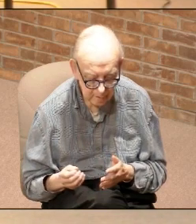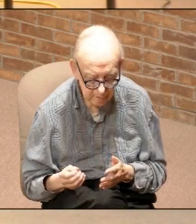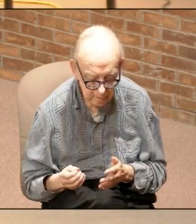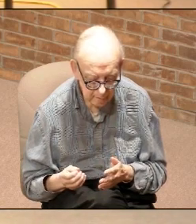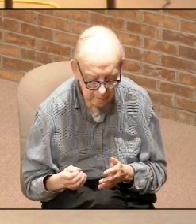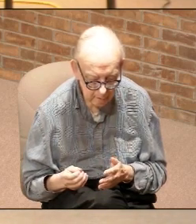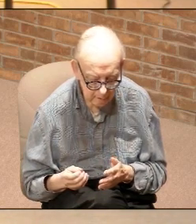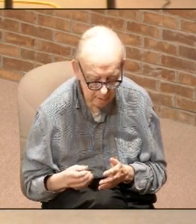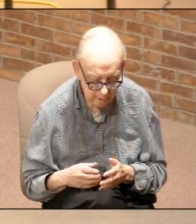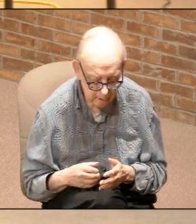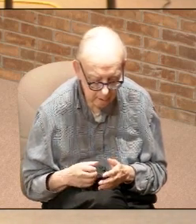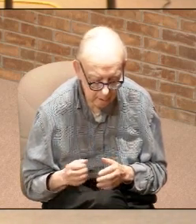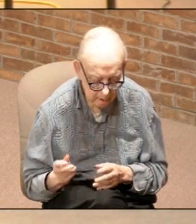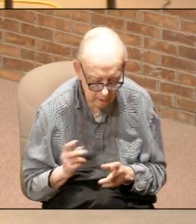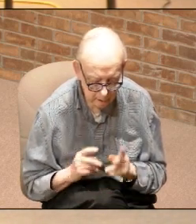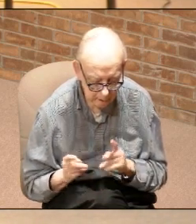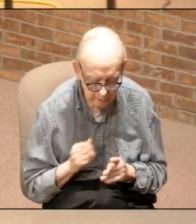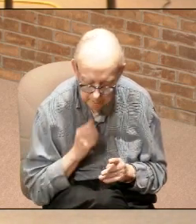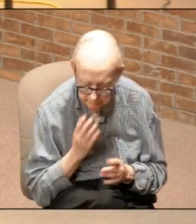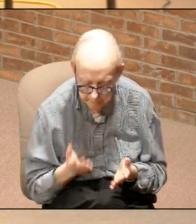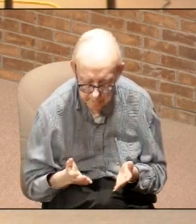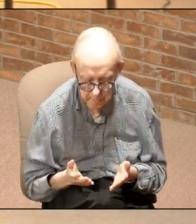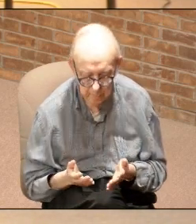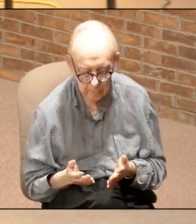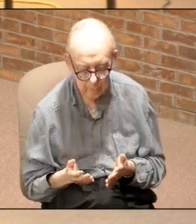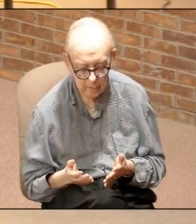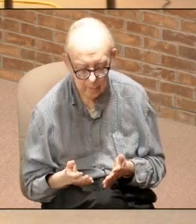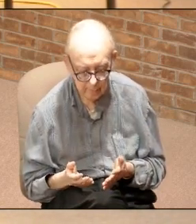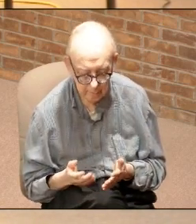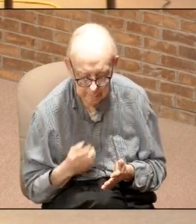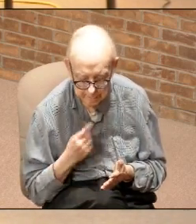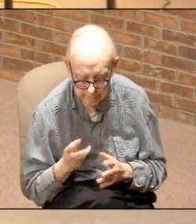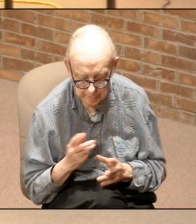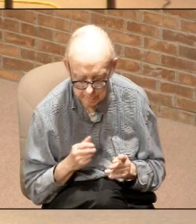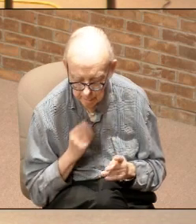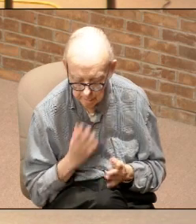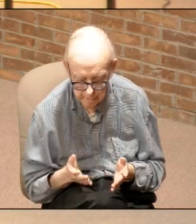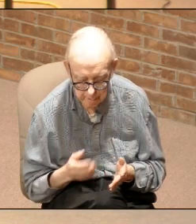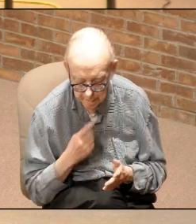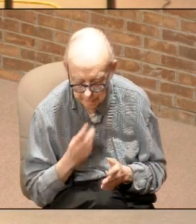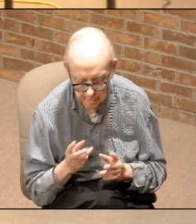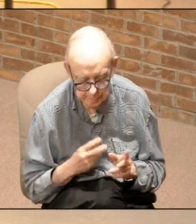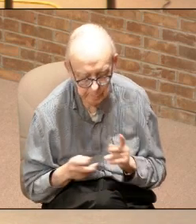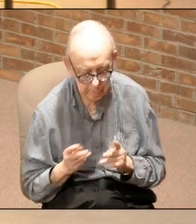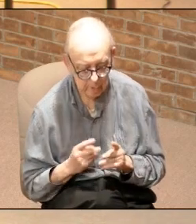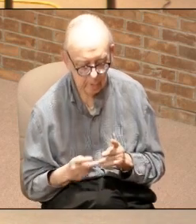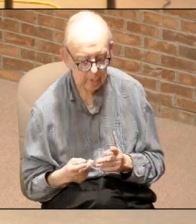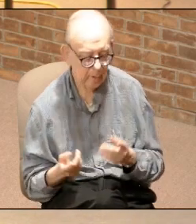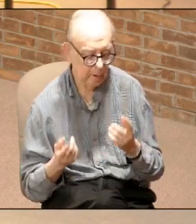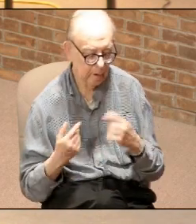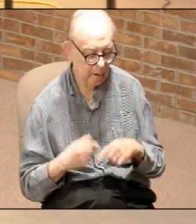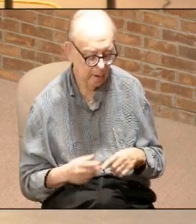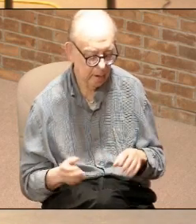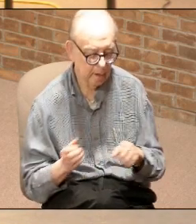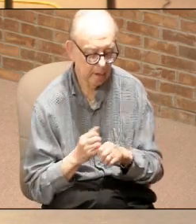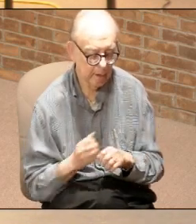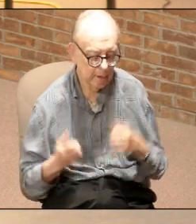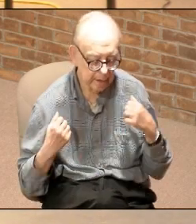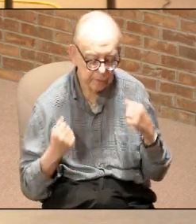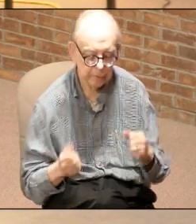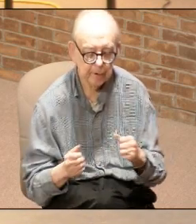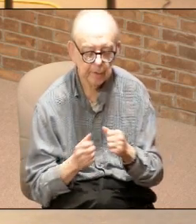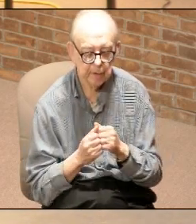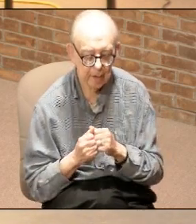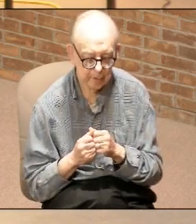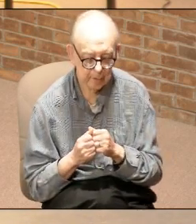and take it to people that ain't here okay and tell them come on let's get strength together